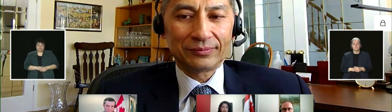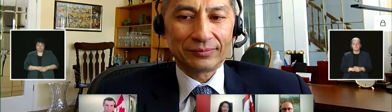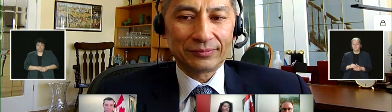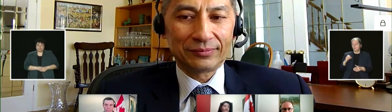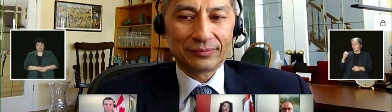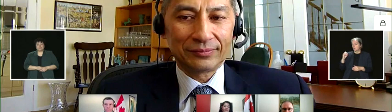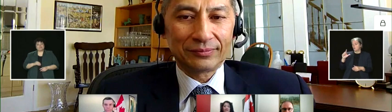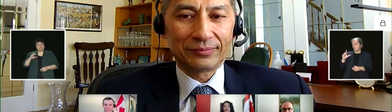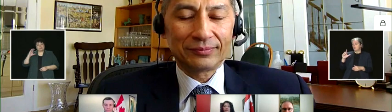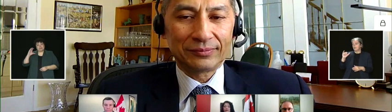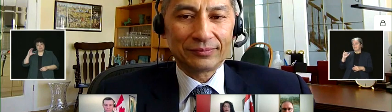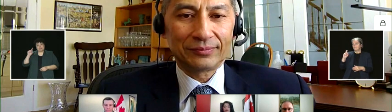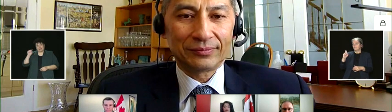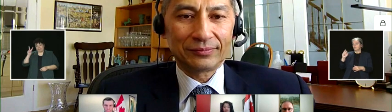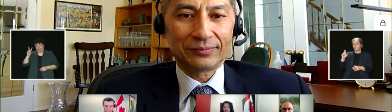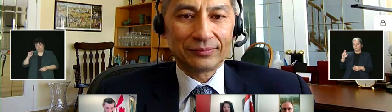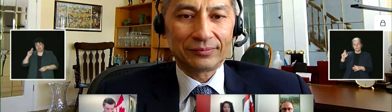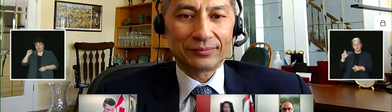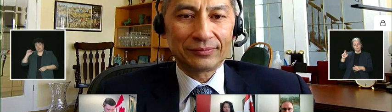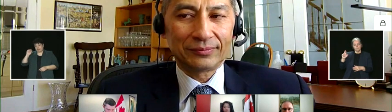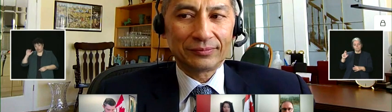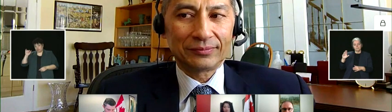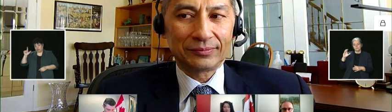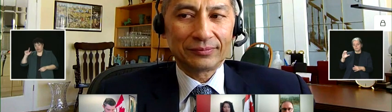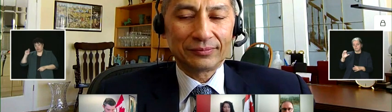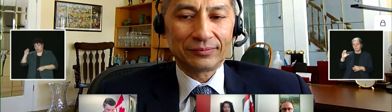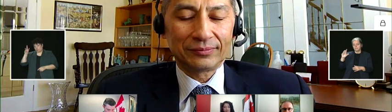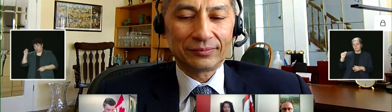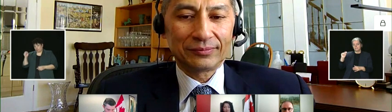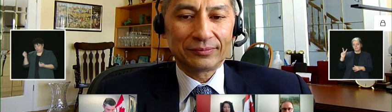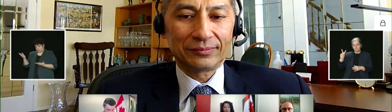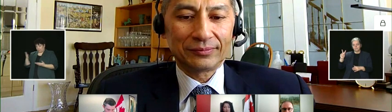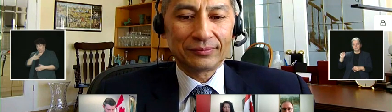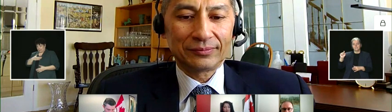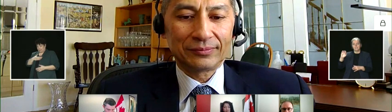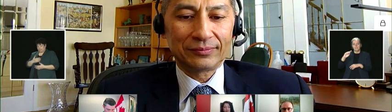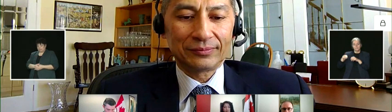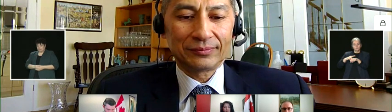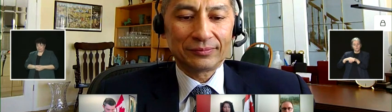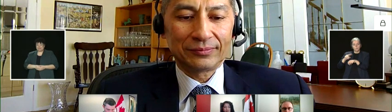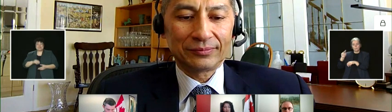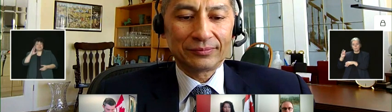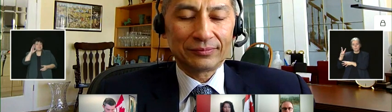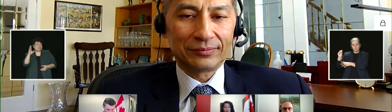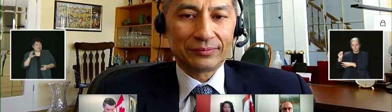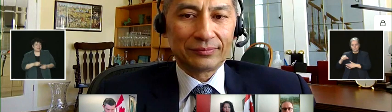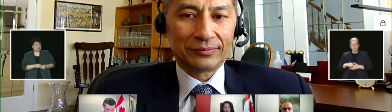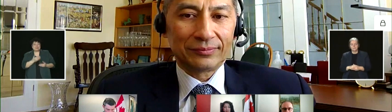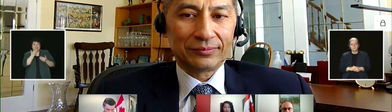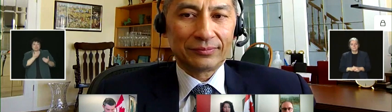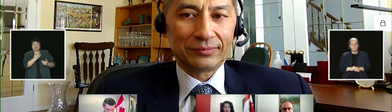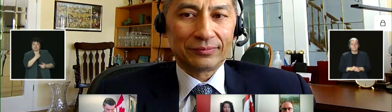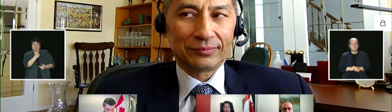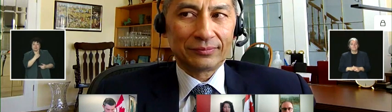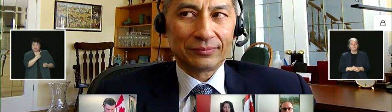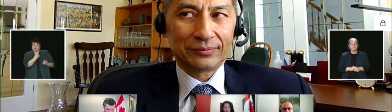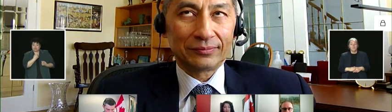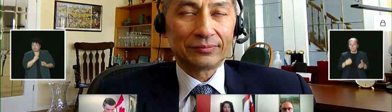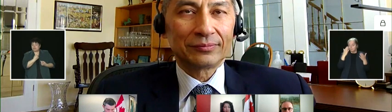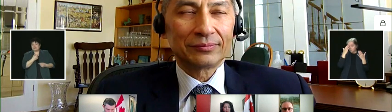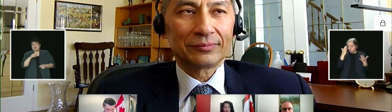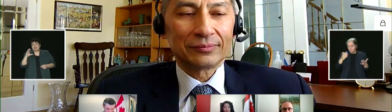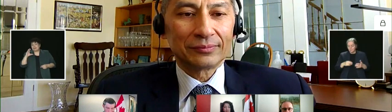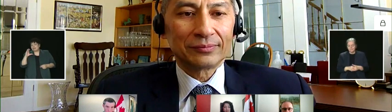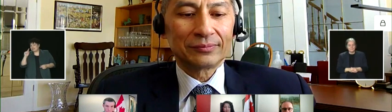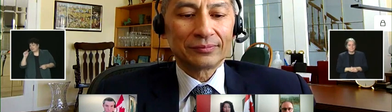Annie Bergeron-Oliver from CTV National News. Please go ahead. À vous la parole. Hi there. Thank you for taking the